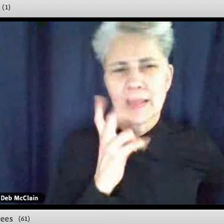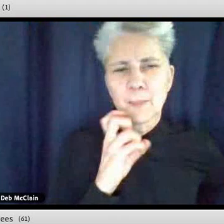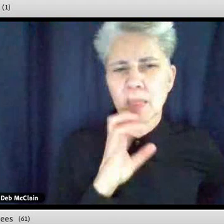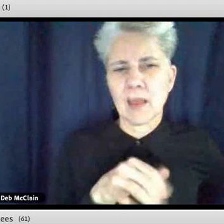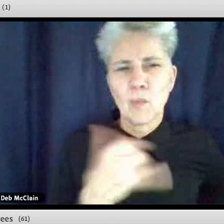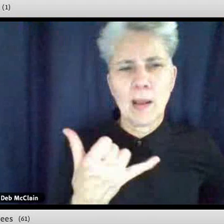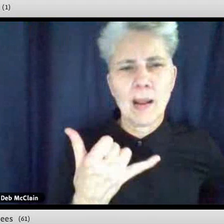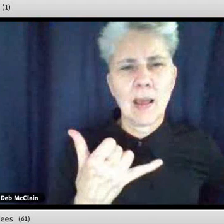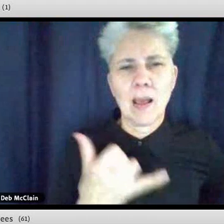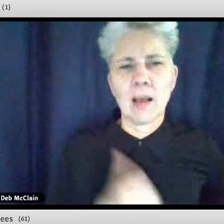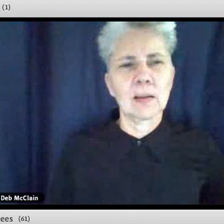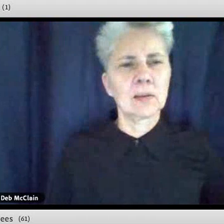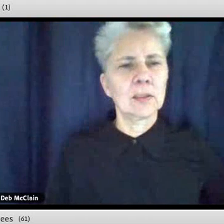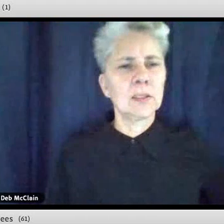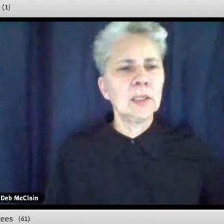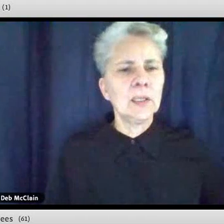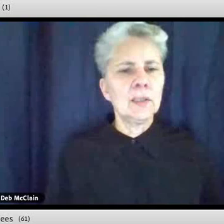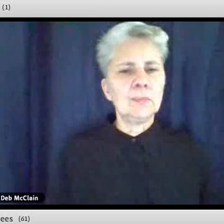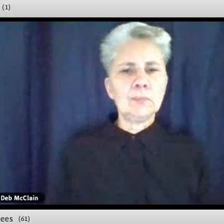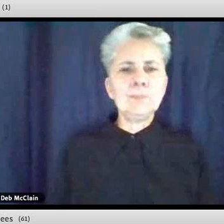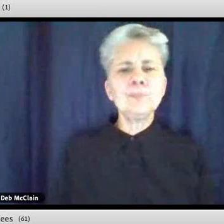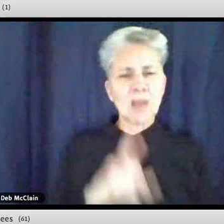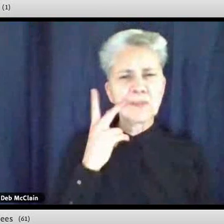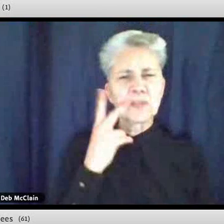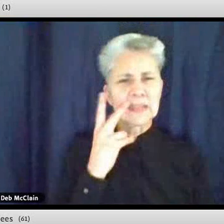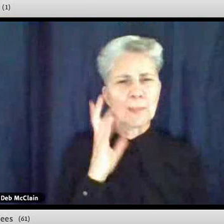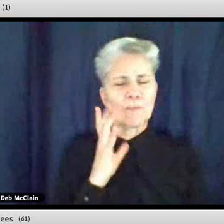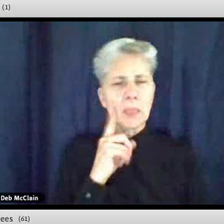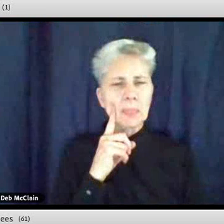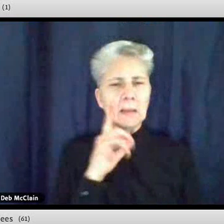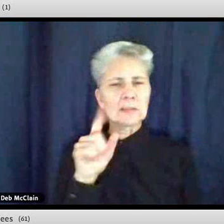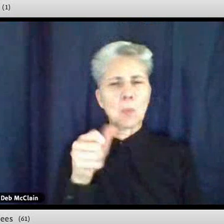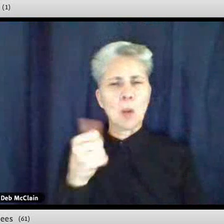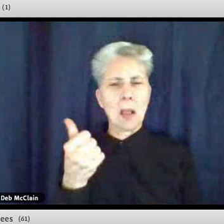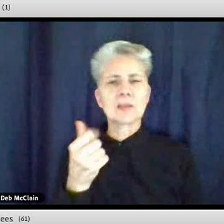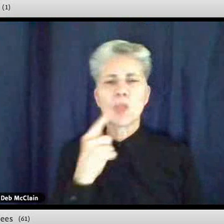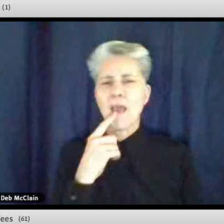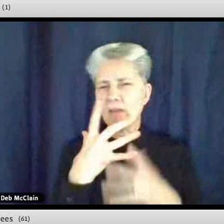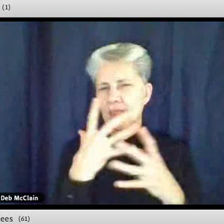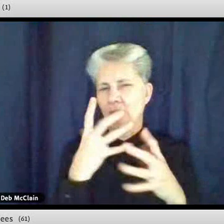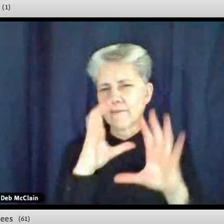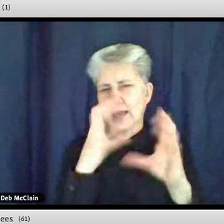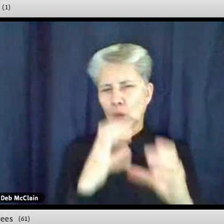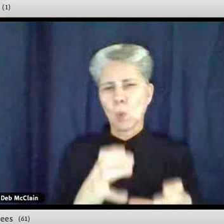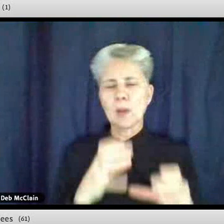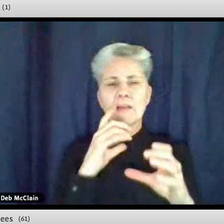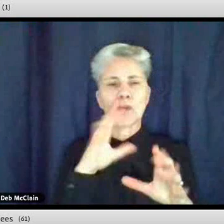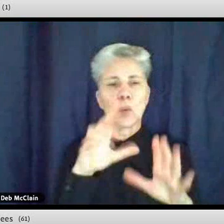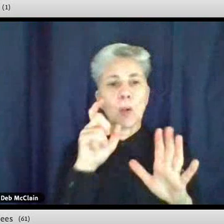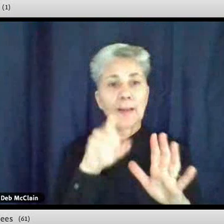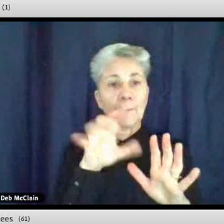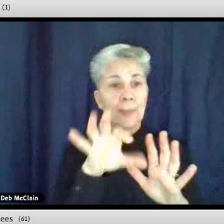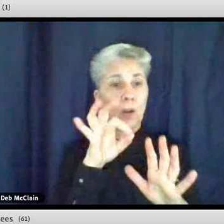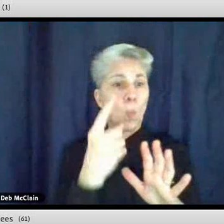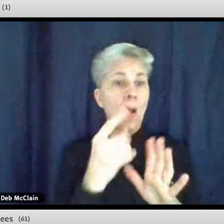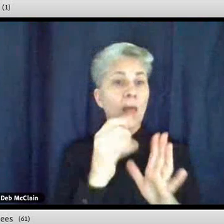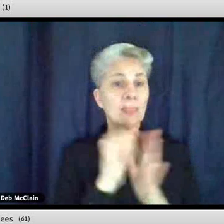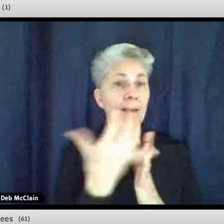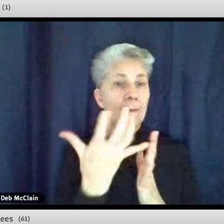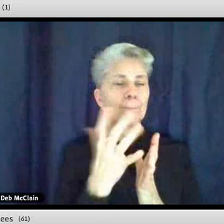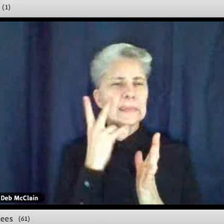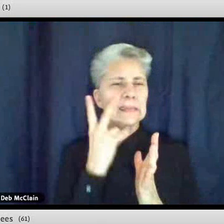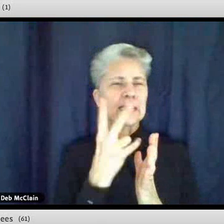I don't see anything about that specifically having a hot drink, but I think I've seen it before. So again, they've got tons of categories. If you click on